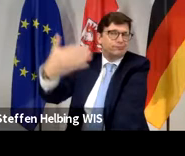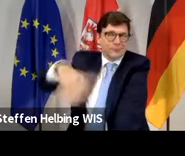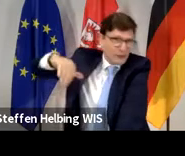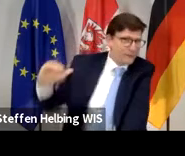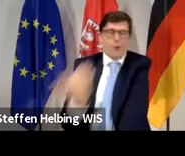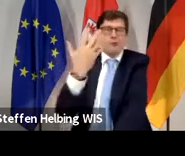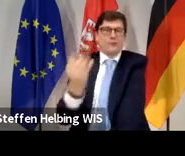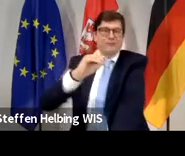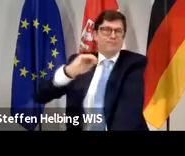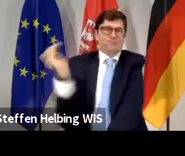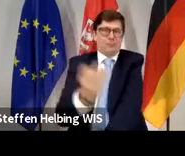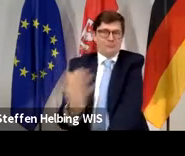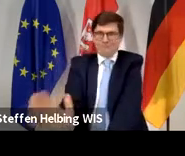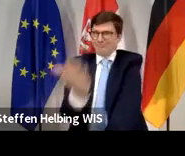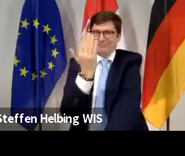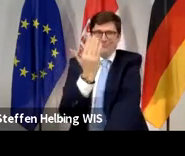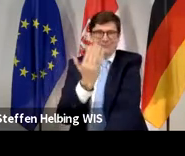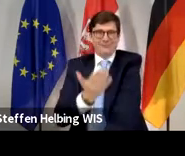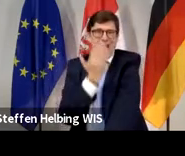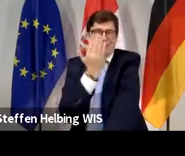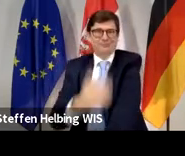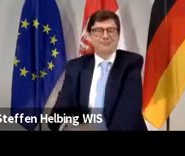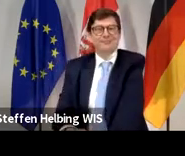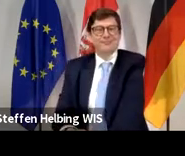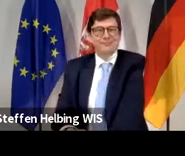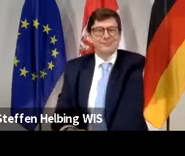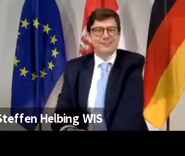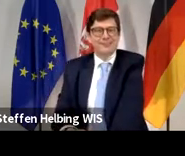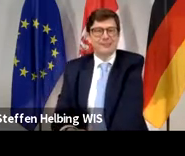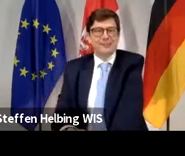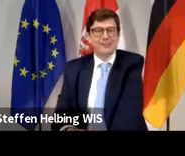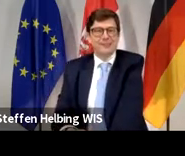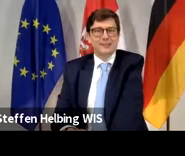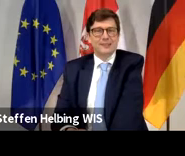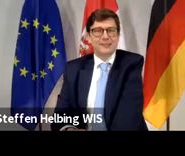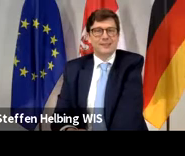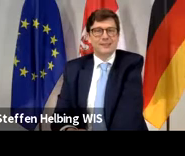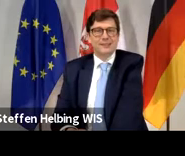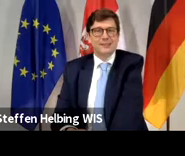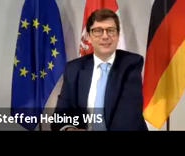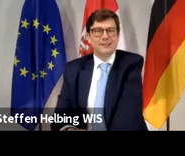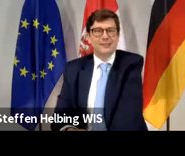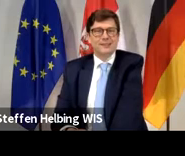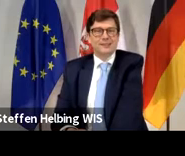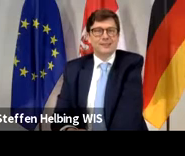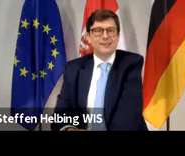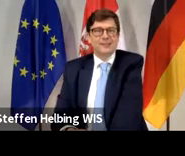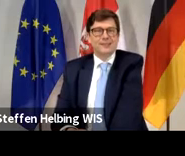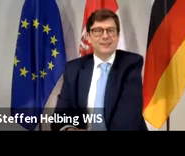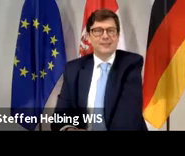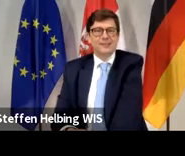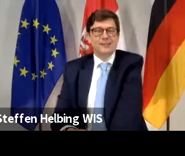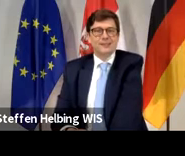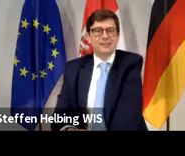telephony, and also from a child of deaf adult. So this is quite